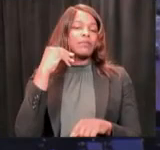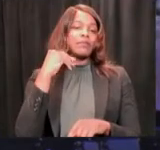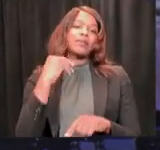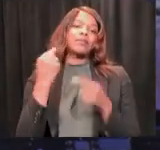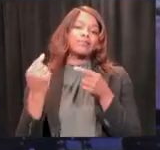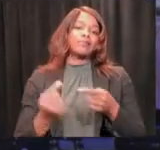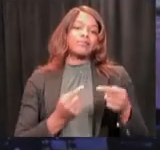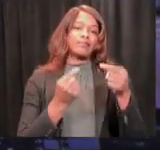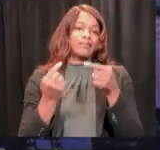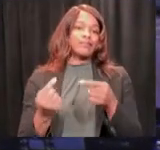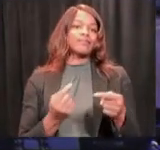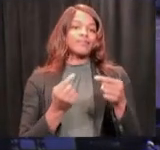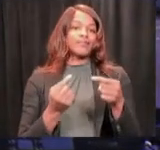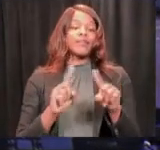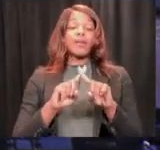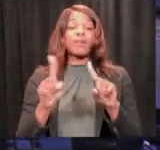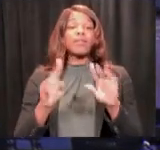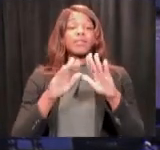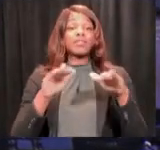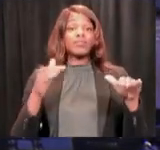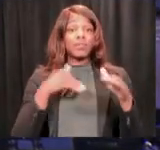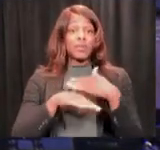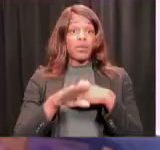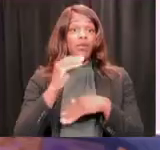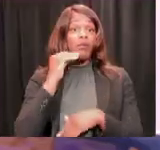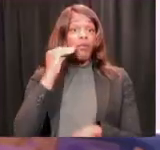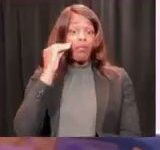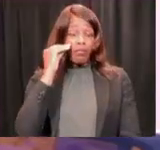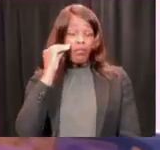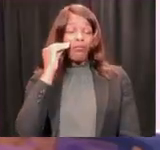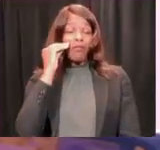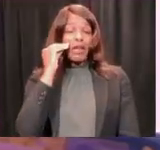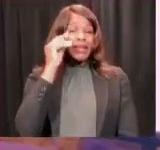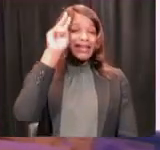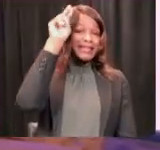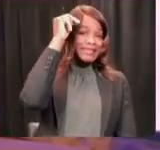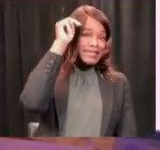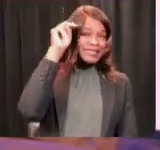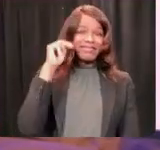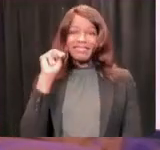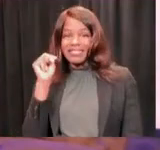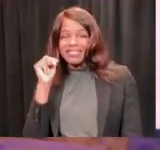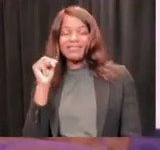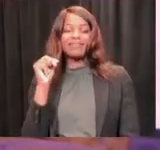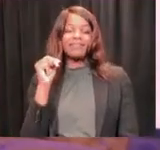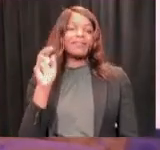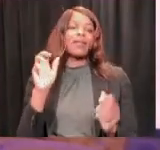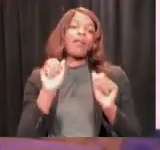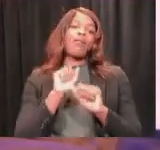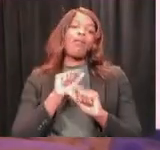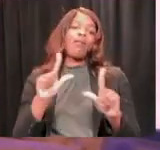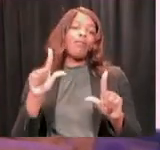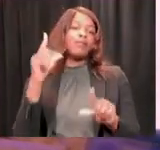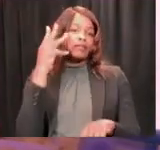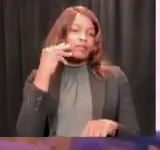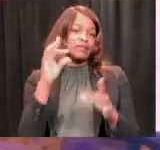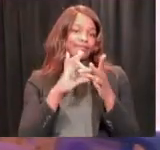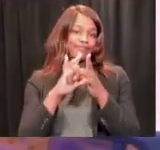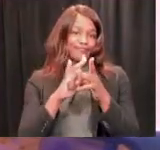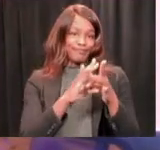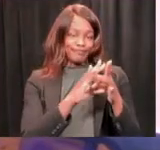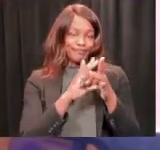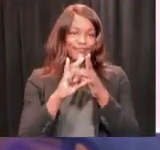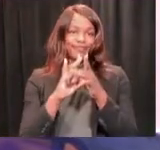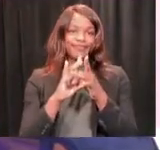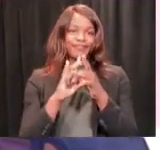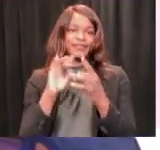of us got some. And the children in your house and the nieces and nephews in your house will carry their own as well until you